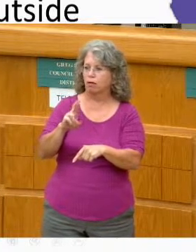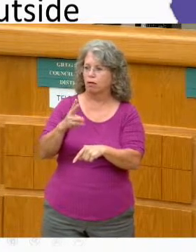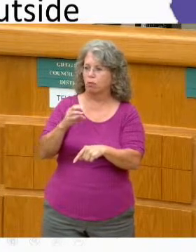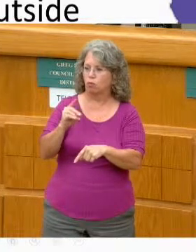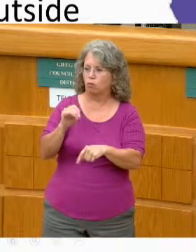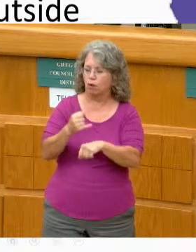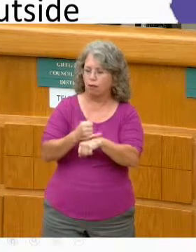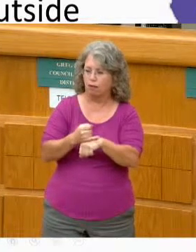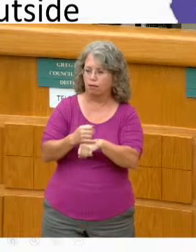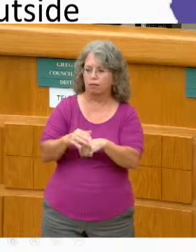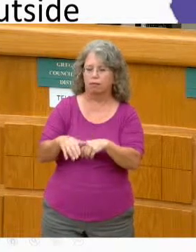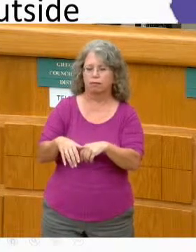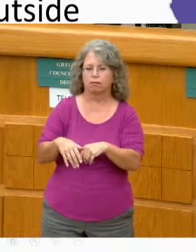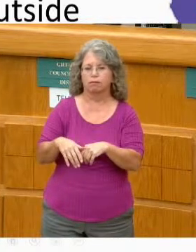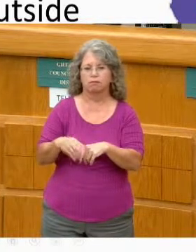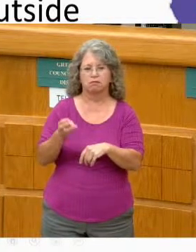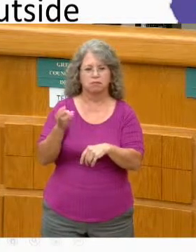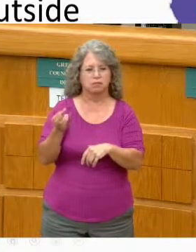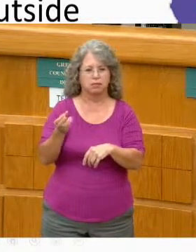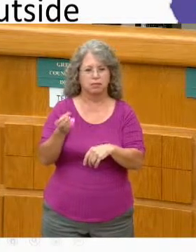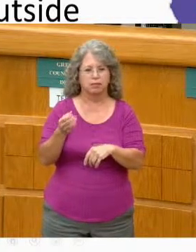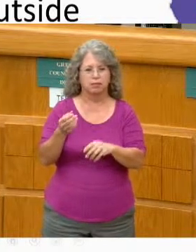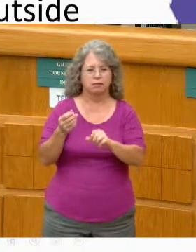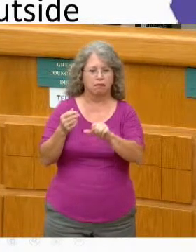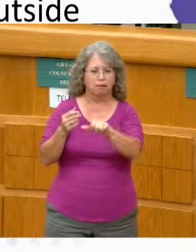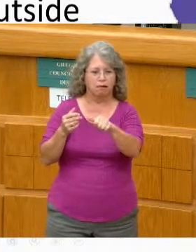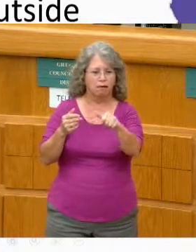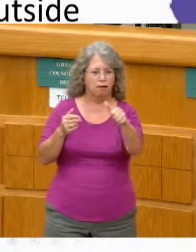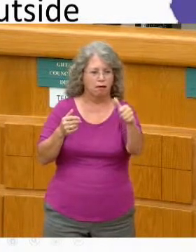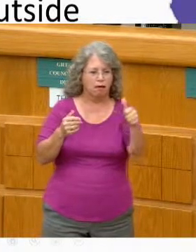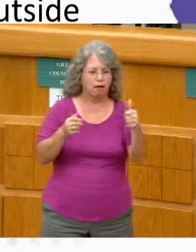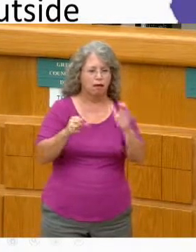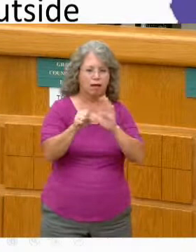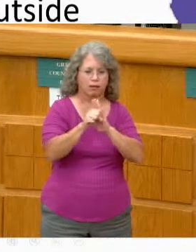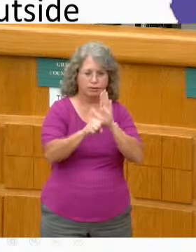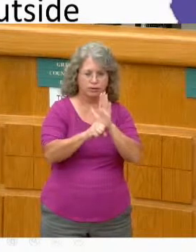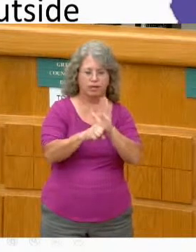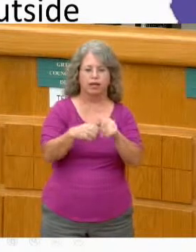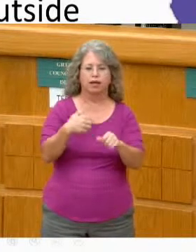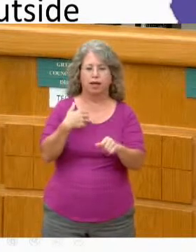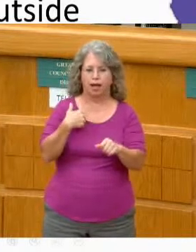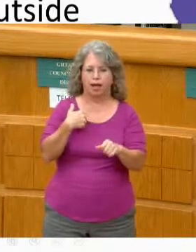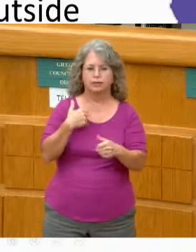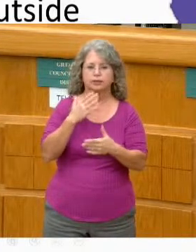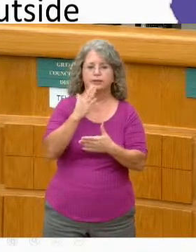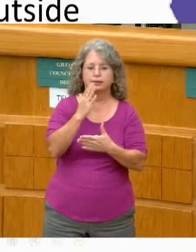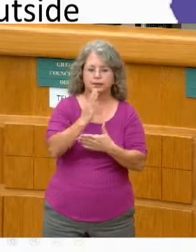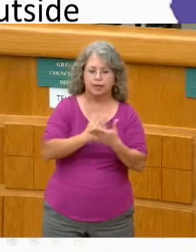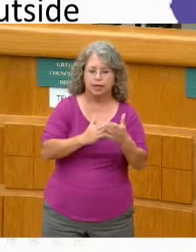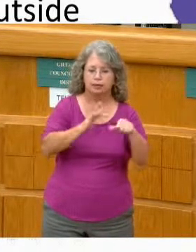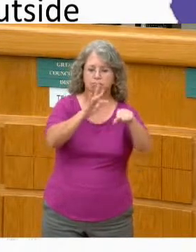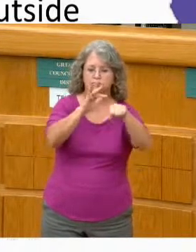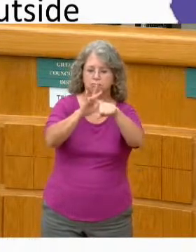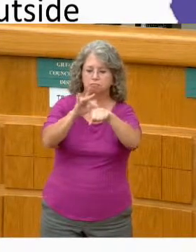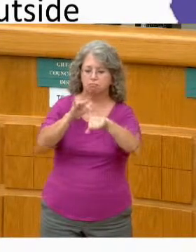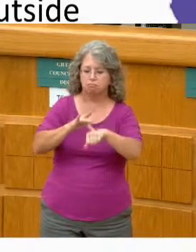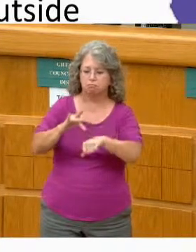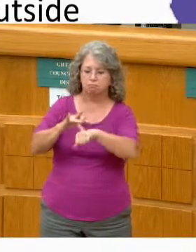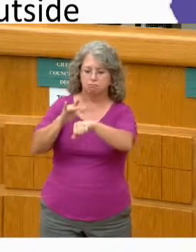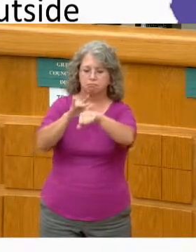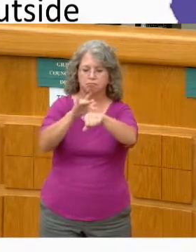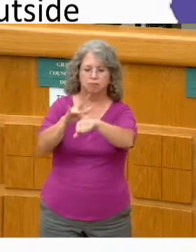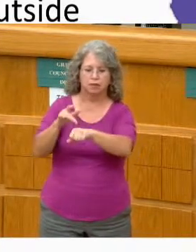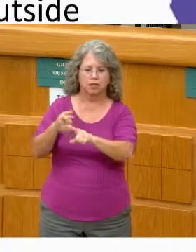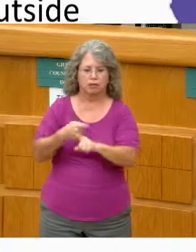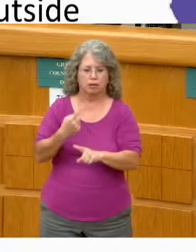highlighting there. Rhode Island, maybe not so much. And then every other state seems to have at least some bit of visitation